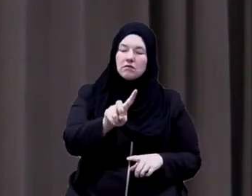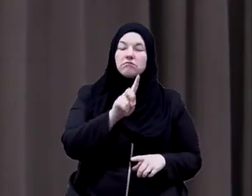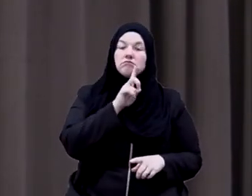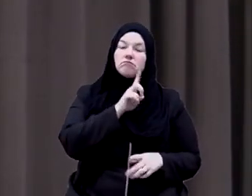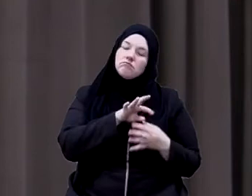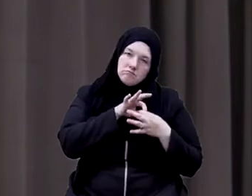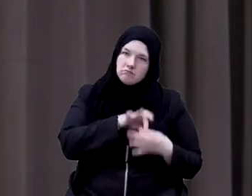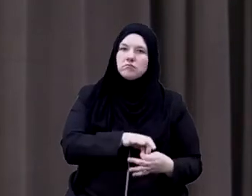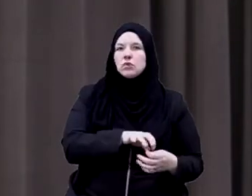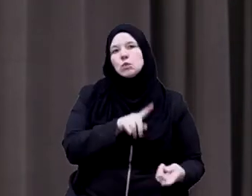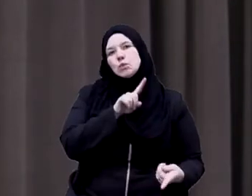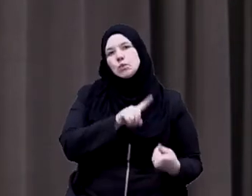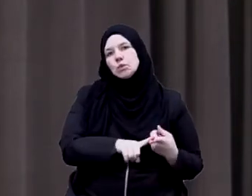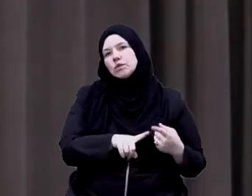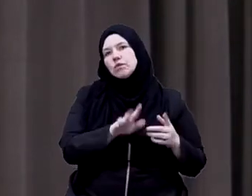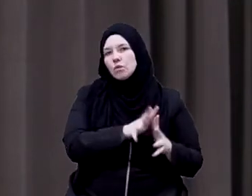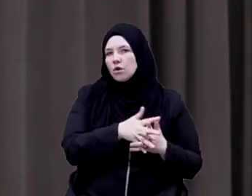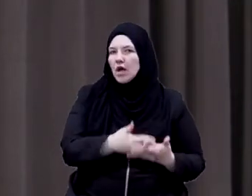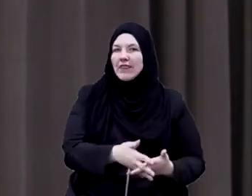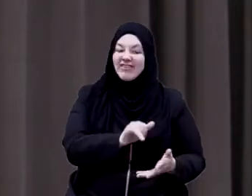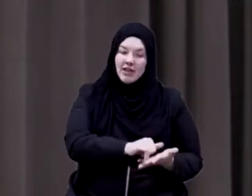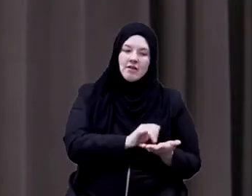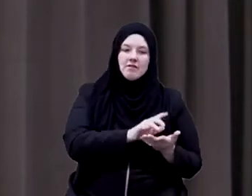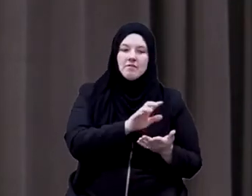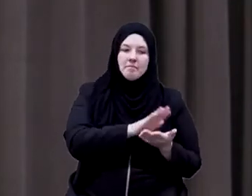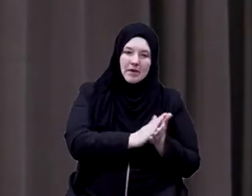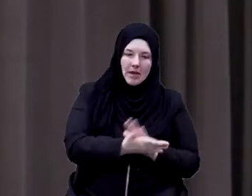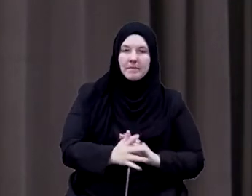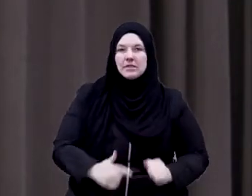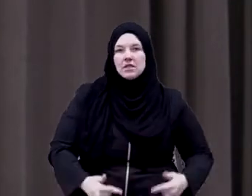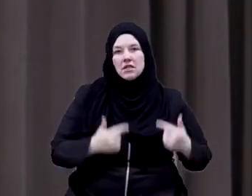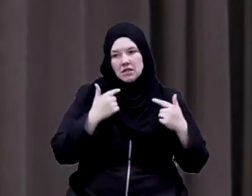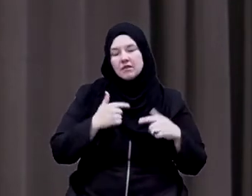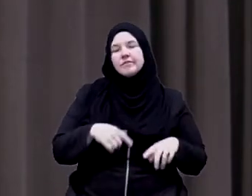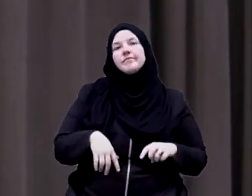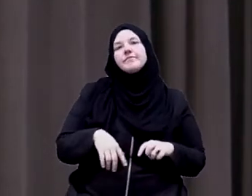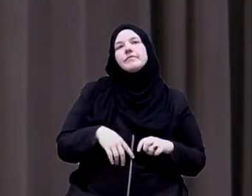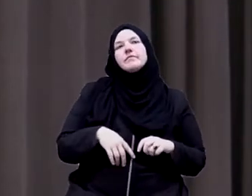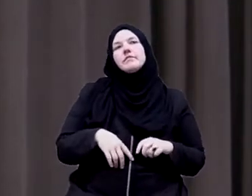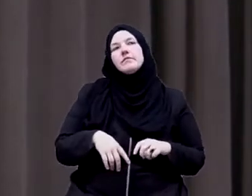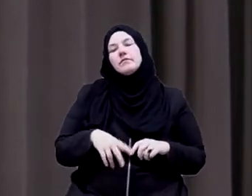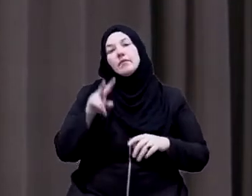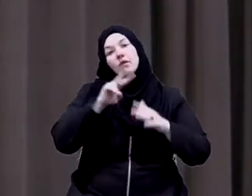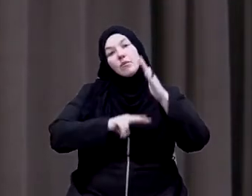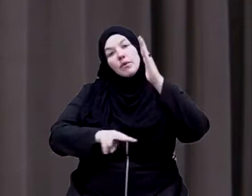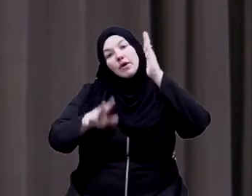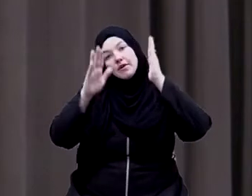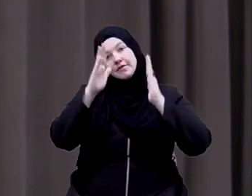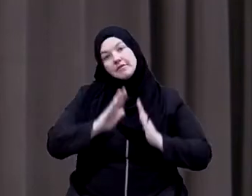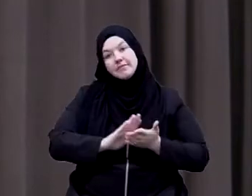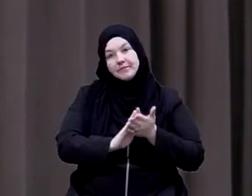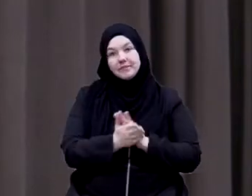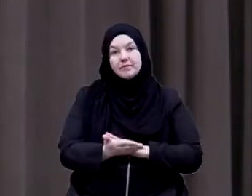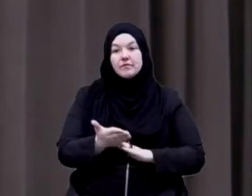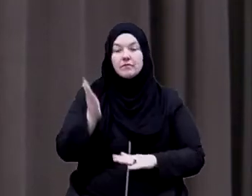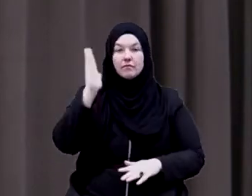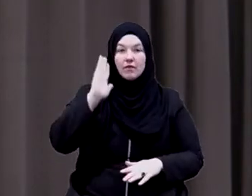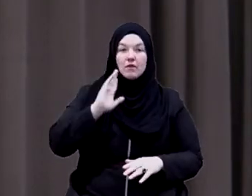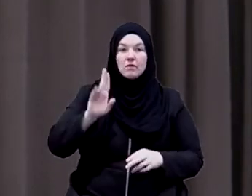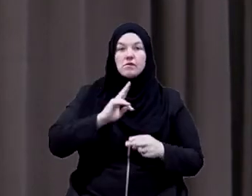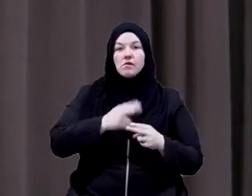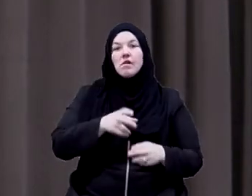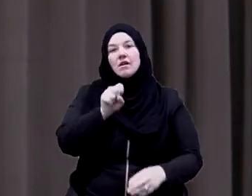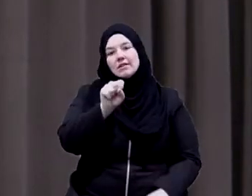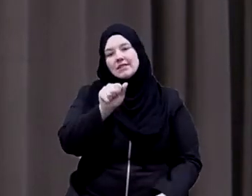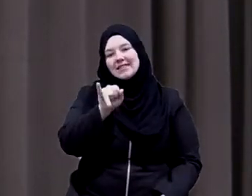And many, many other Sahaba, Khalid ibn al-Walid, later on when he became a Muslim, the Prophet sallallahu alayhi wa sallam called him